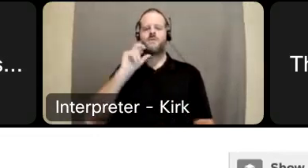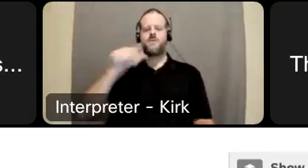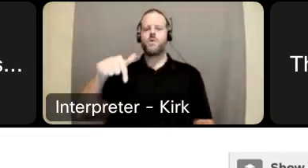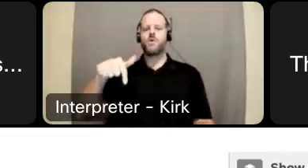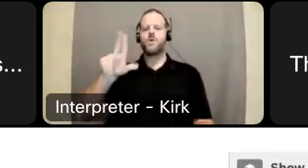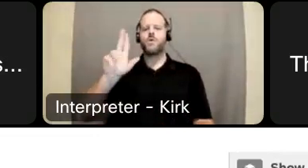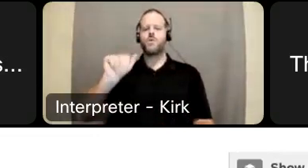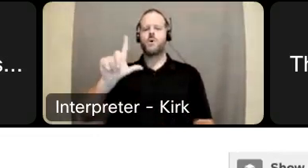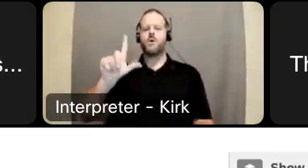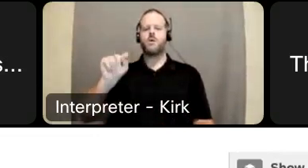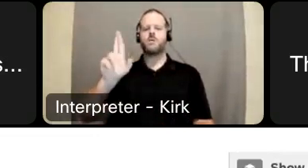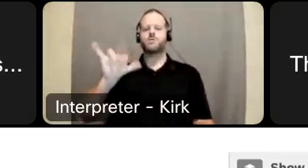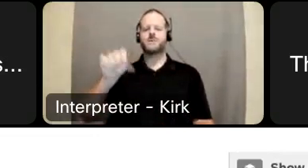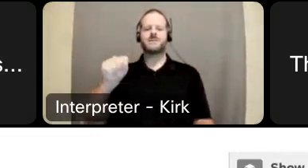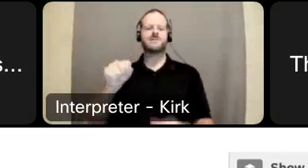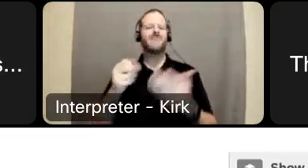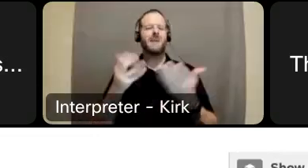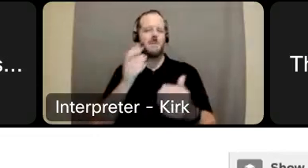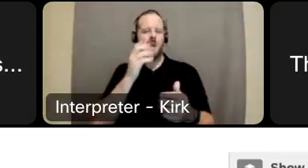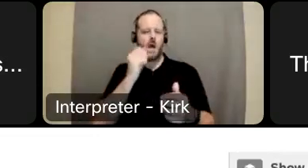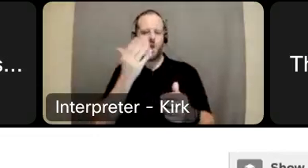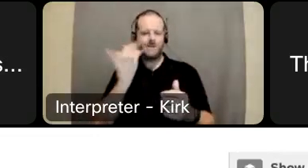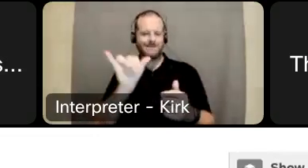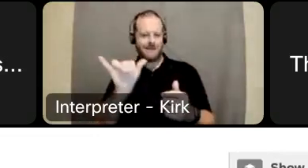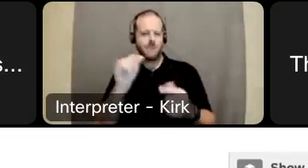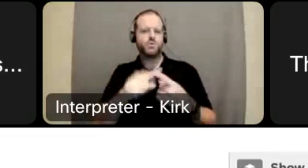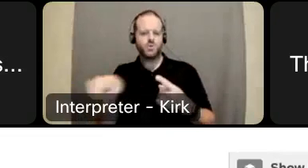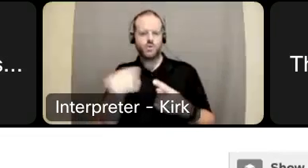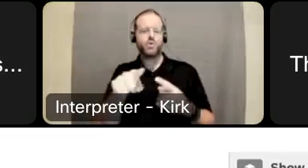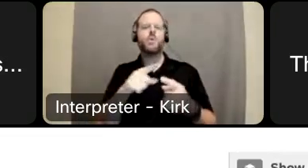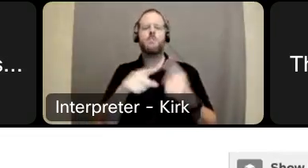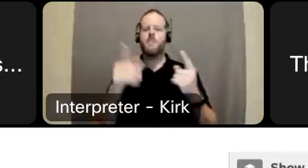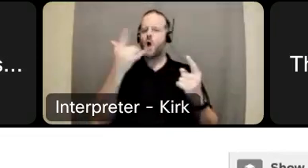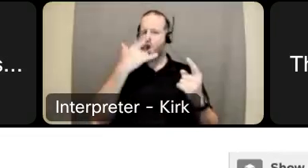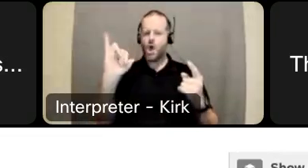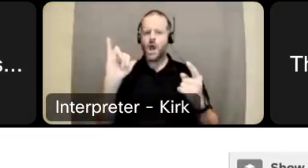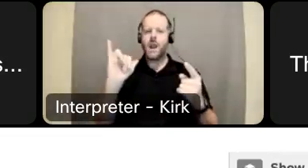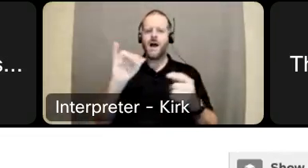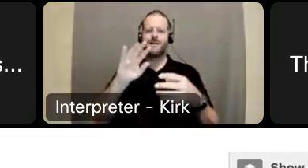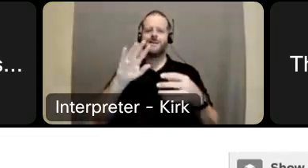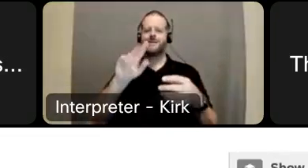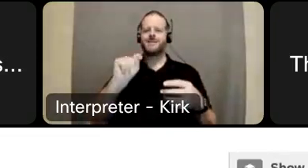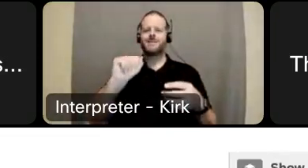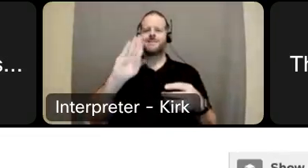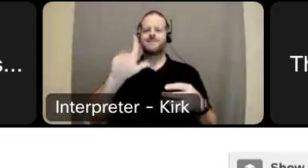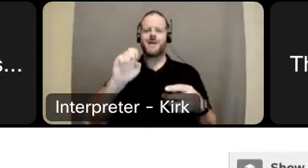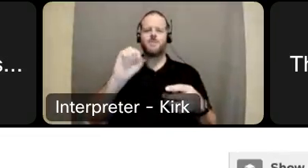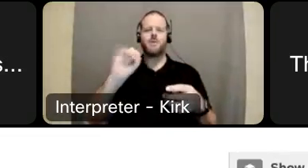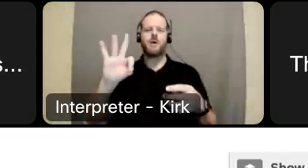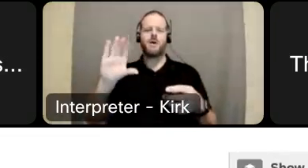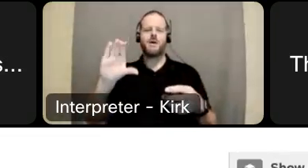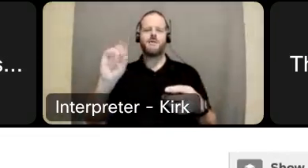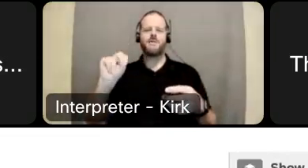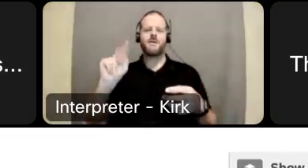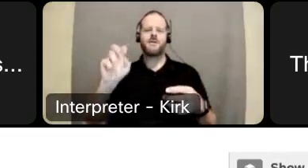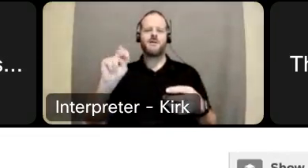survey. So it doesn't quite look like this to you. This does sort of reflect what the table of contents looks like. But this is showing all of the